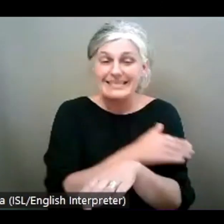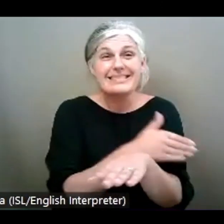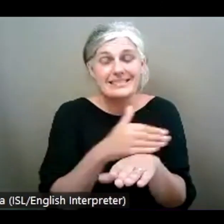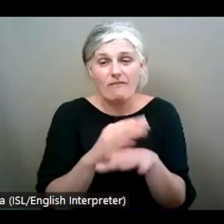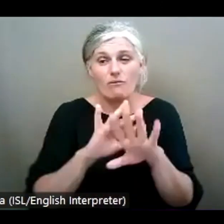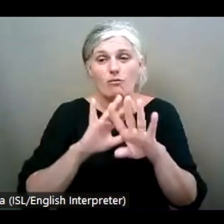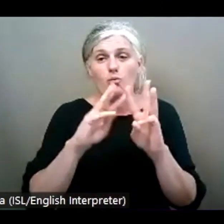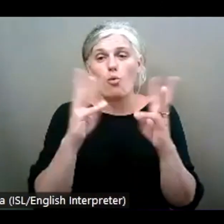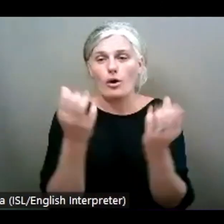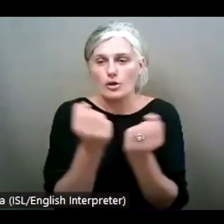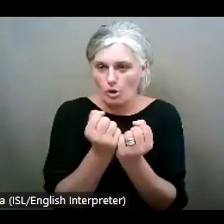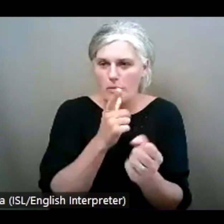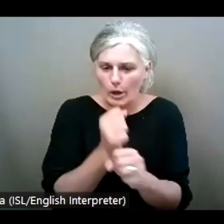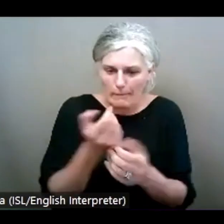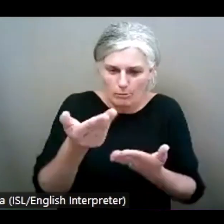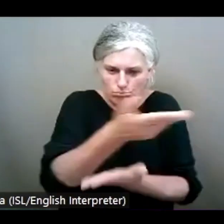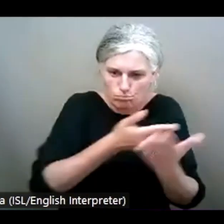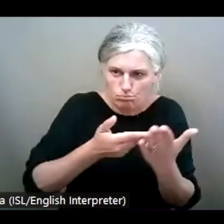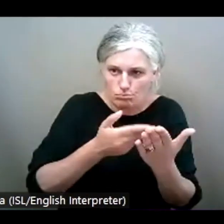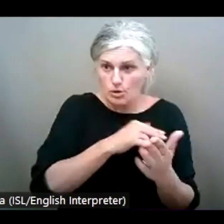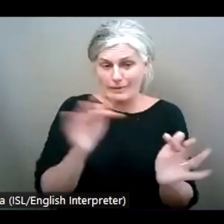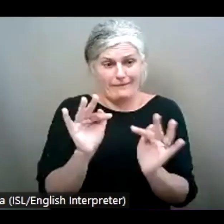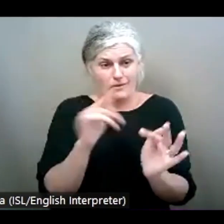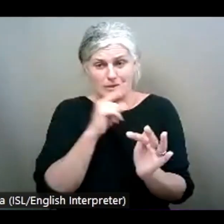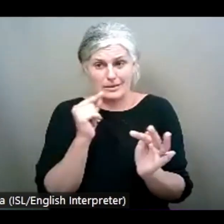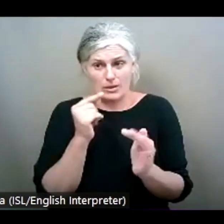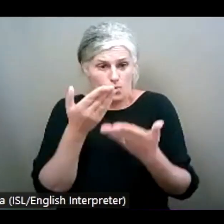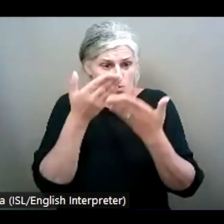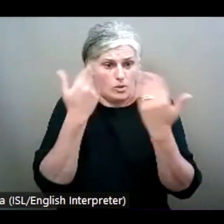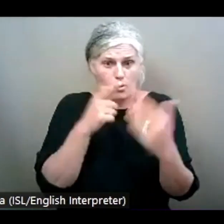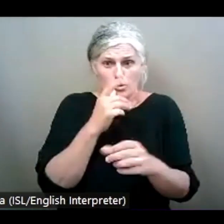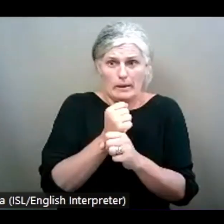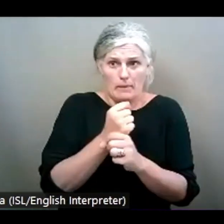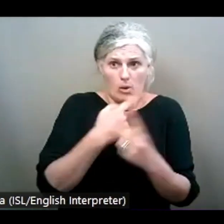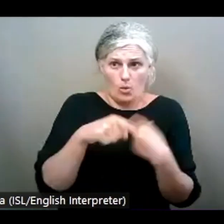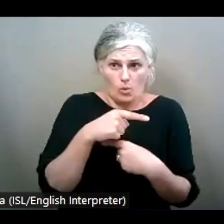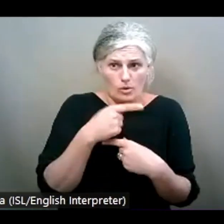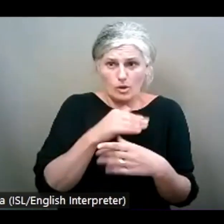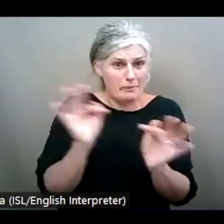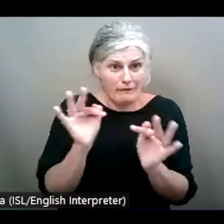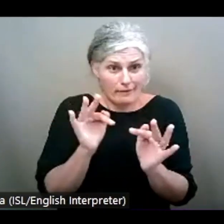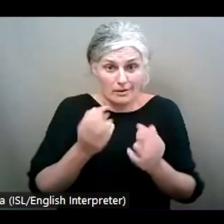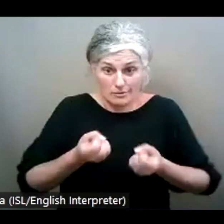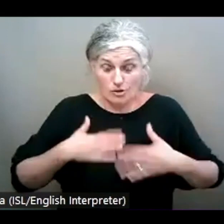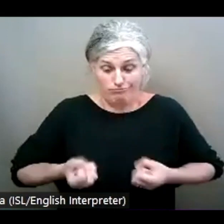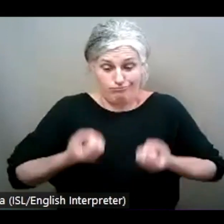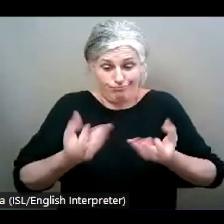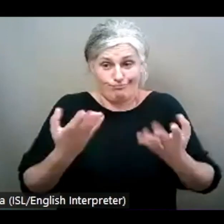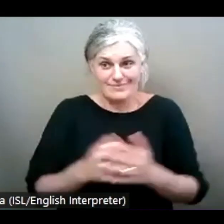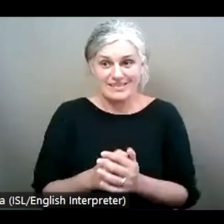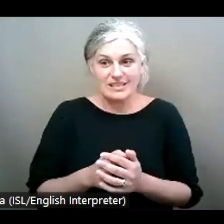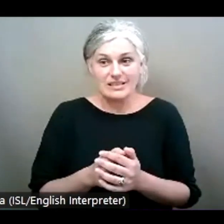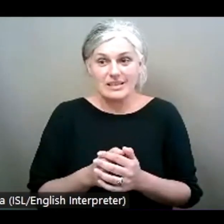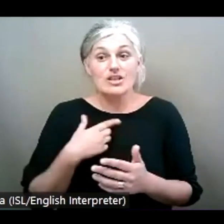workshops about that, talking about, discussing it, and not being afraid to say, well, we don't know what we're talking about here. So let's ask someone who does, because that's